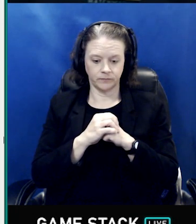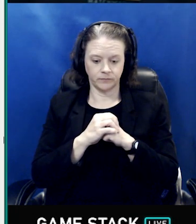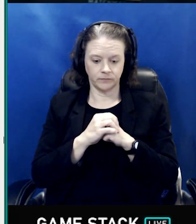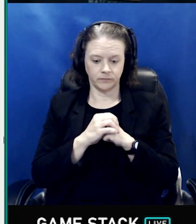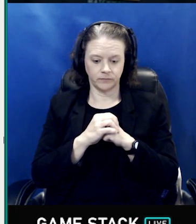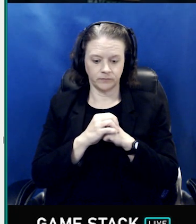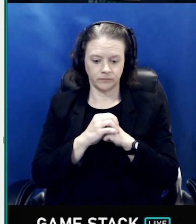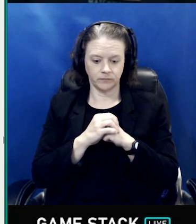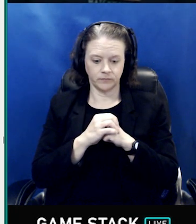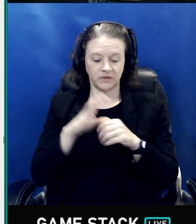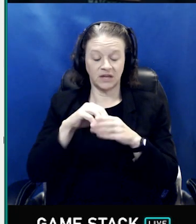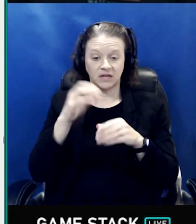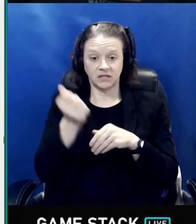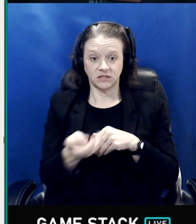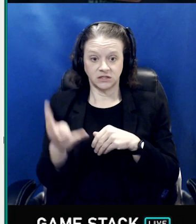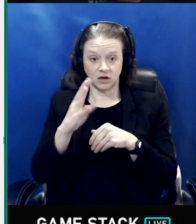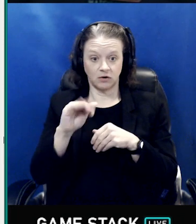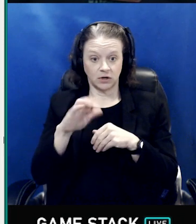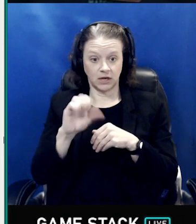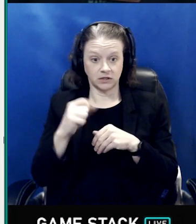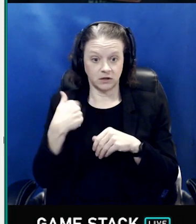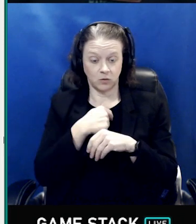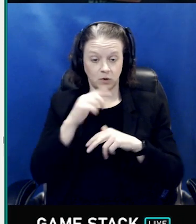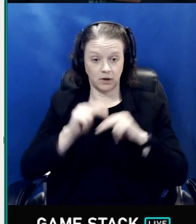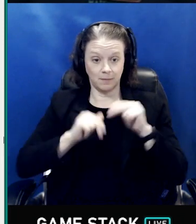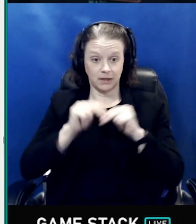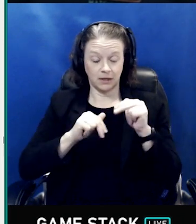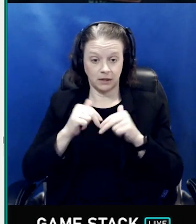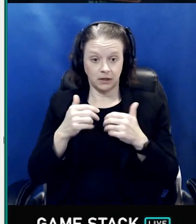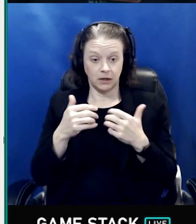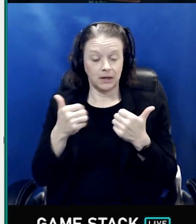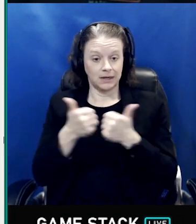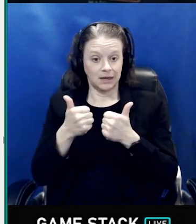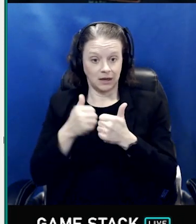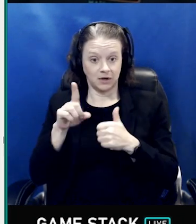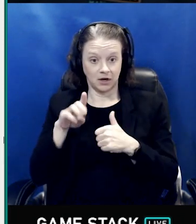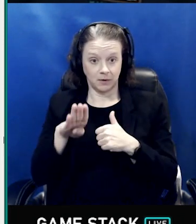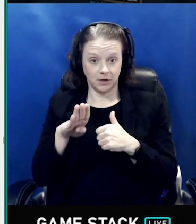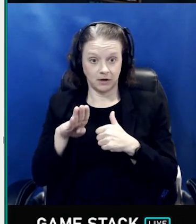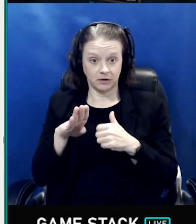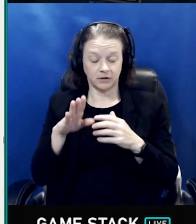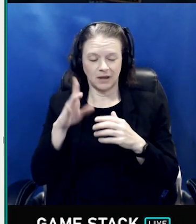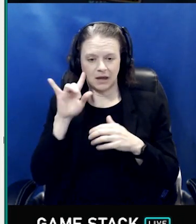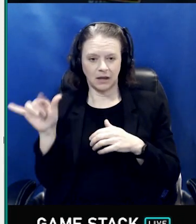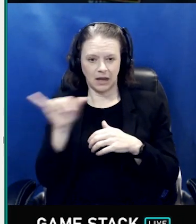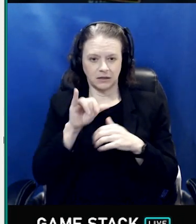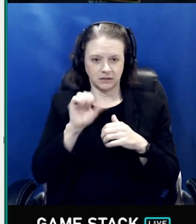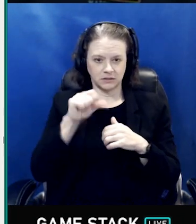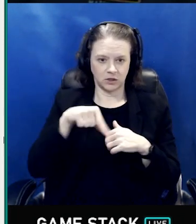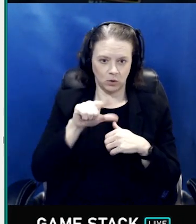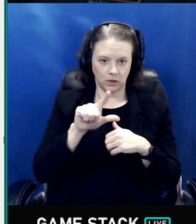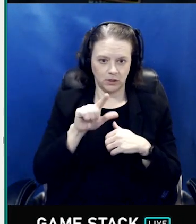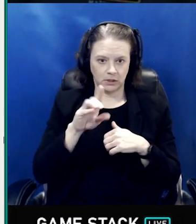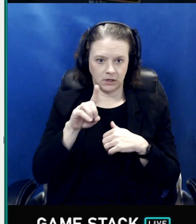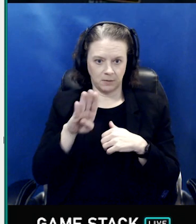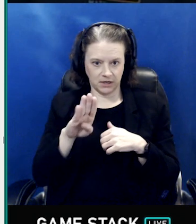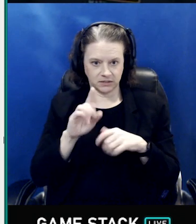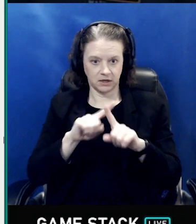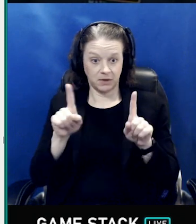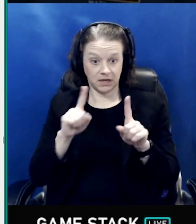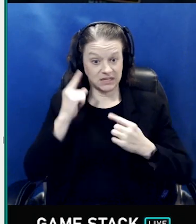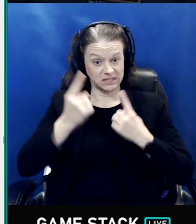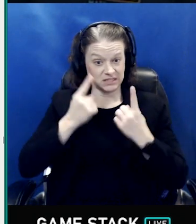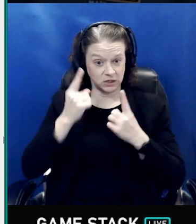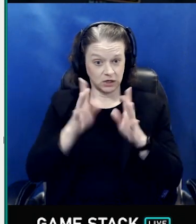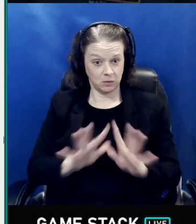In several cases, we built game log database with RDBMs like Azure SQL database. But considering